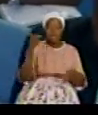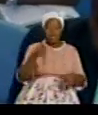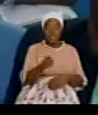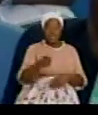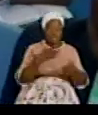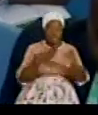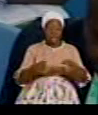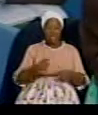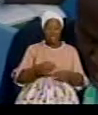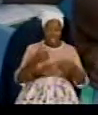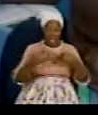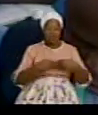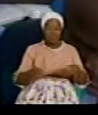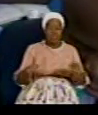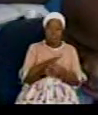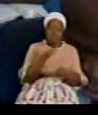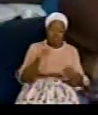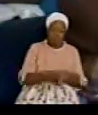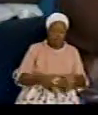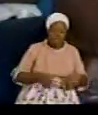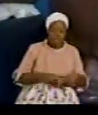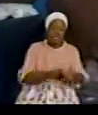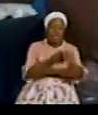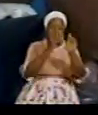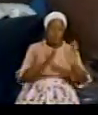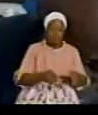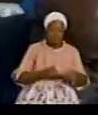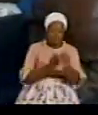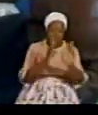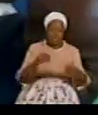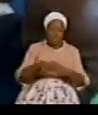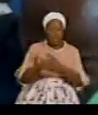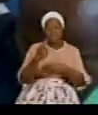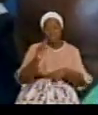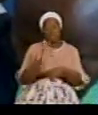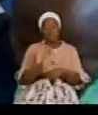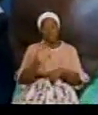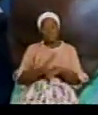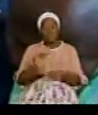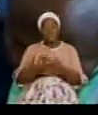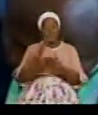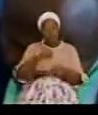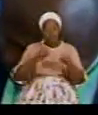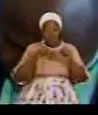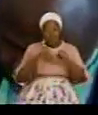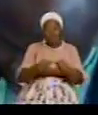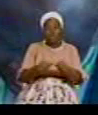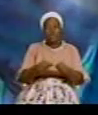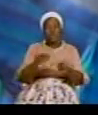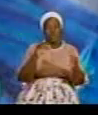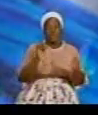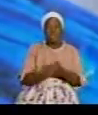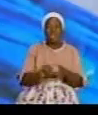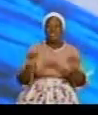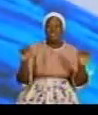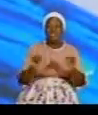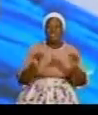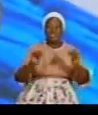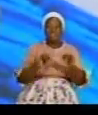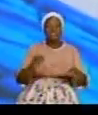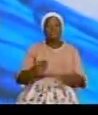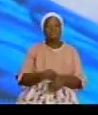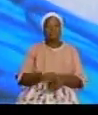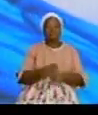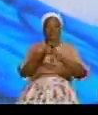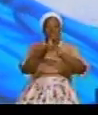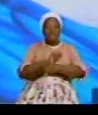got enough disciples, followers in the church that will perpetrate that same tradition. And